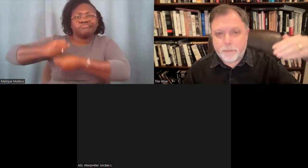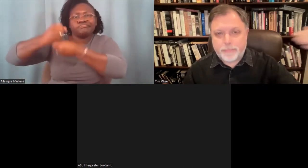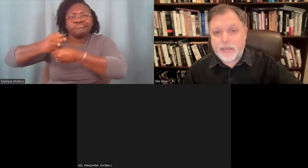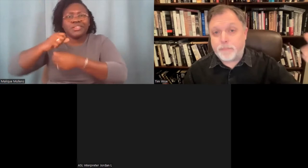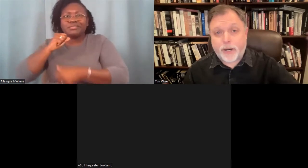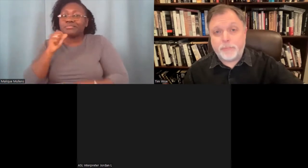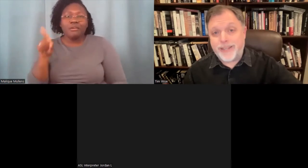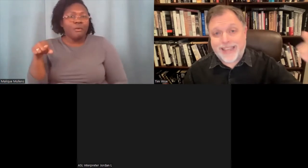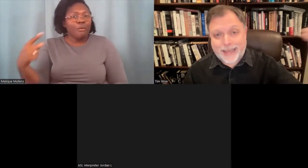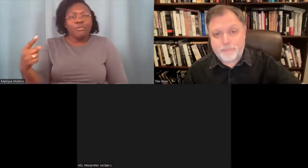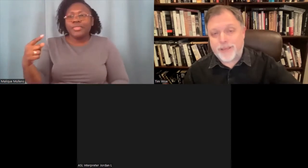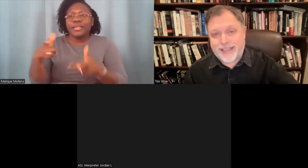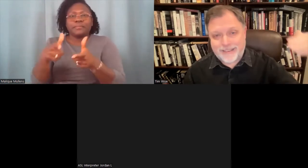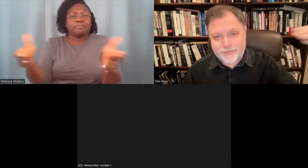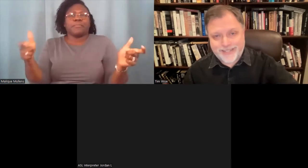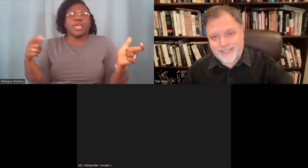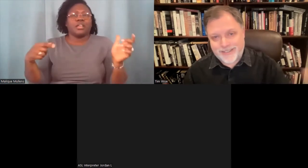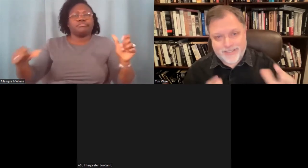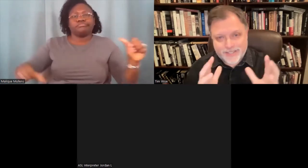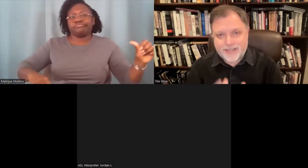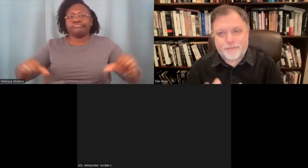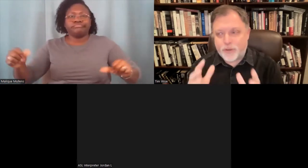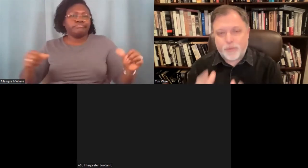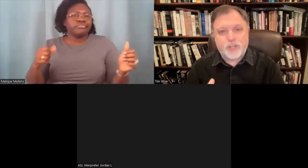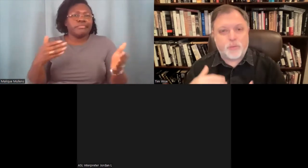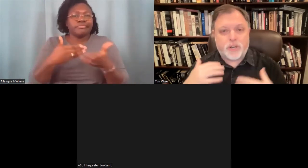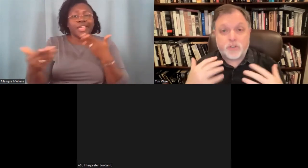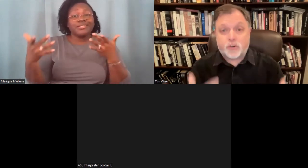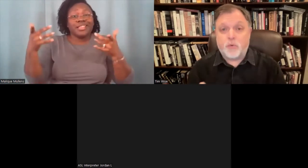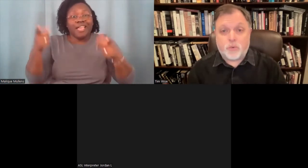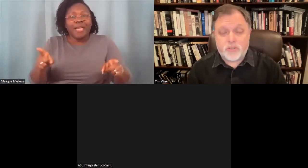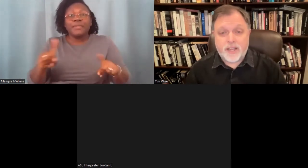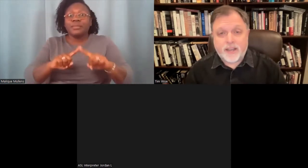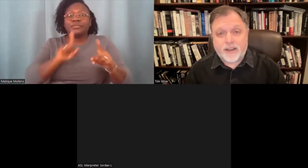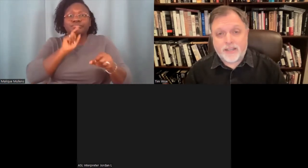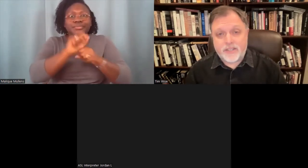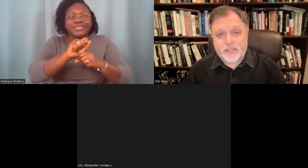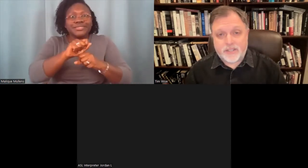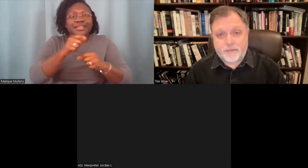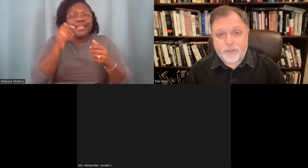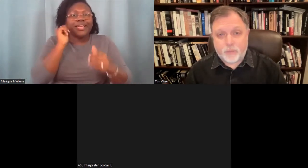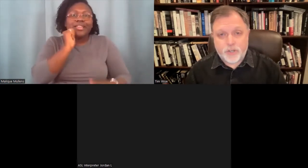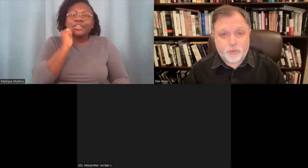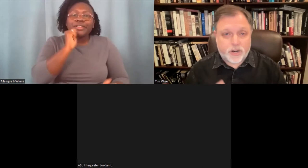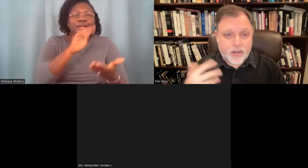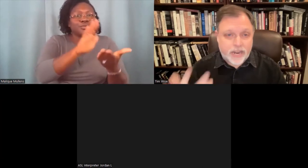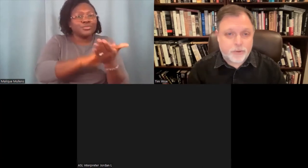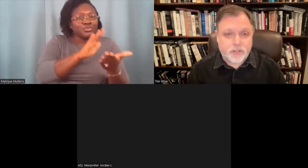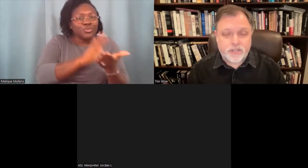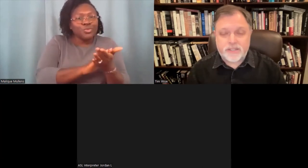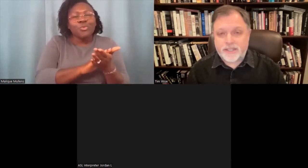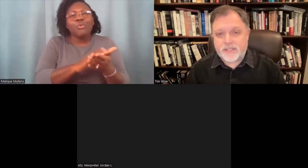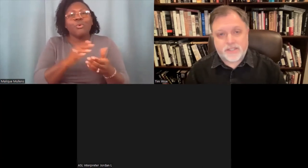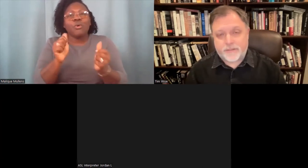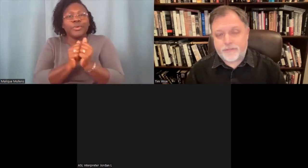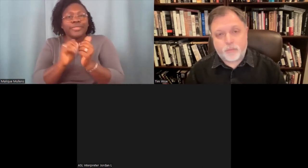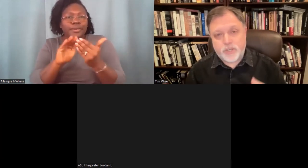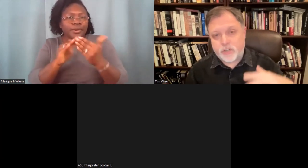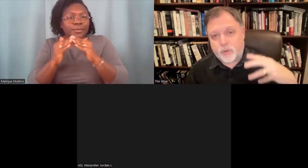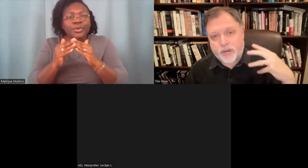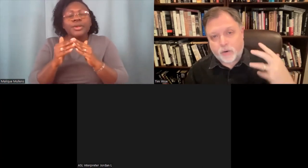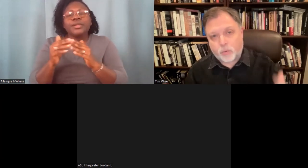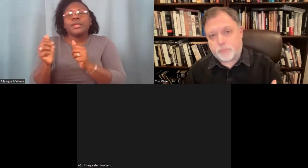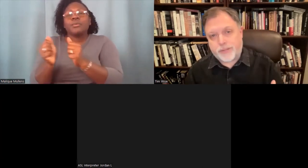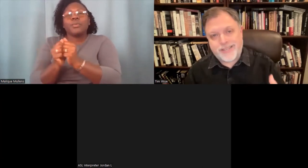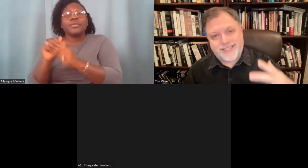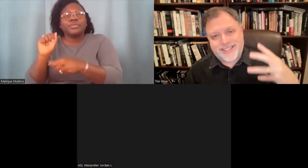just big public epic events. It is the stuff that we do in our schools. It is the stuff that we do in our neighborhoods. It's the stuff that we do